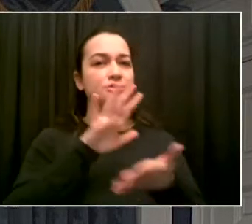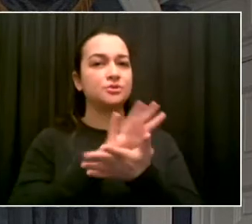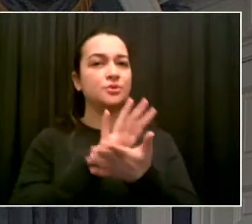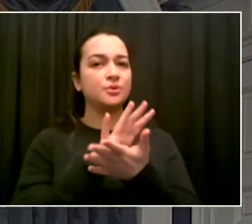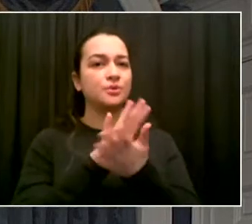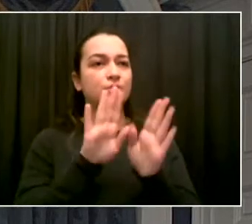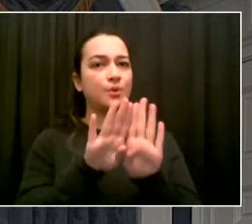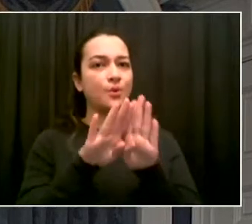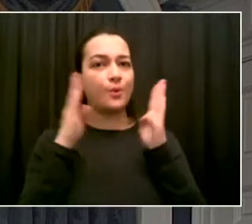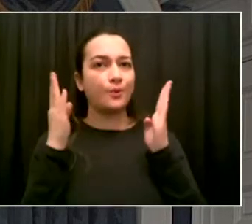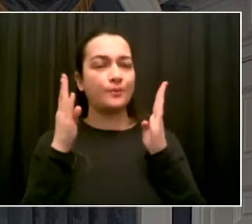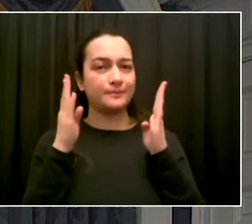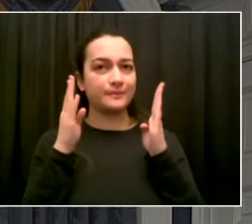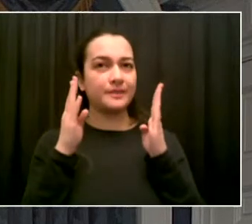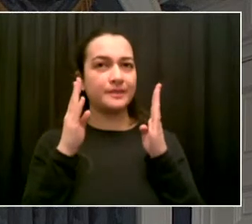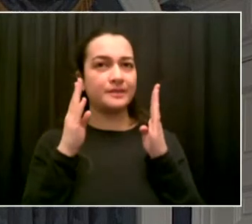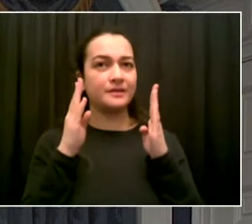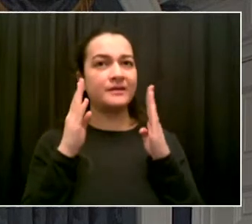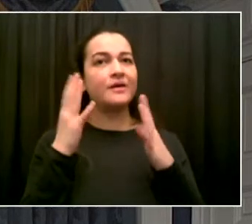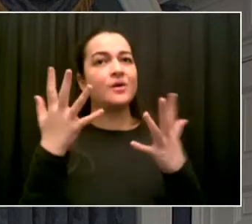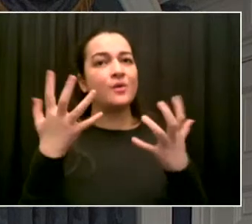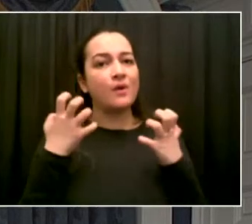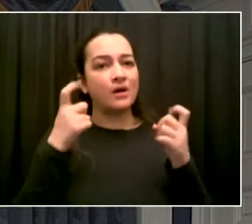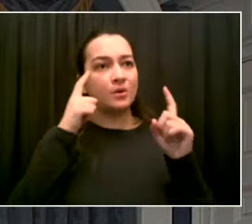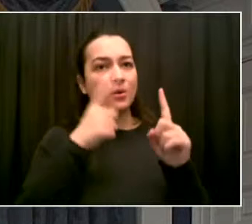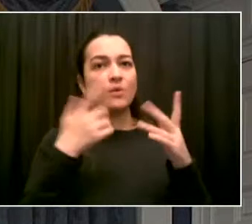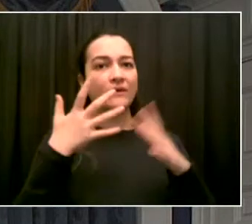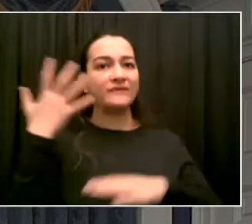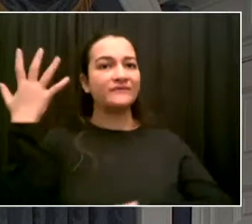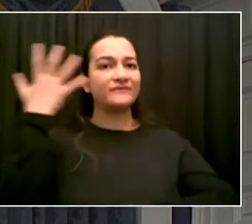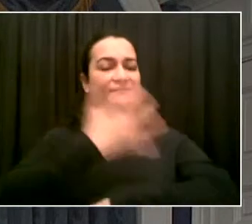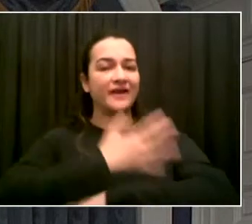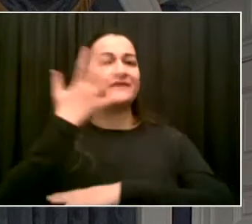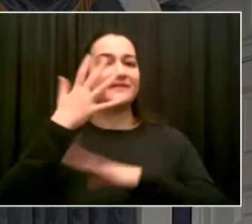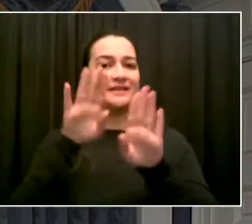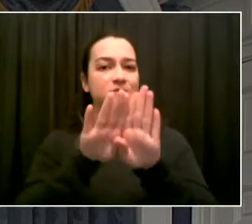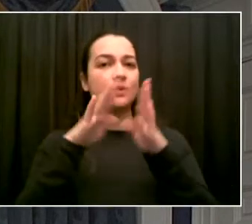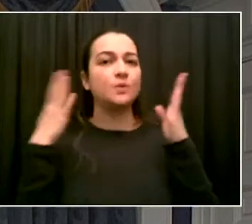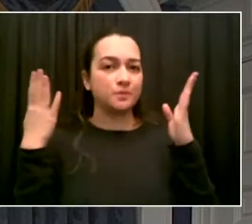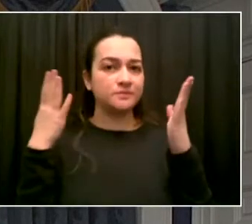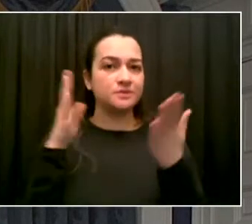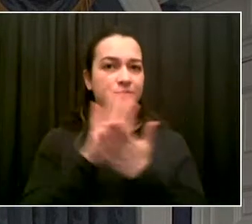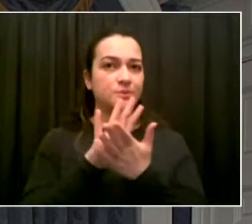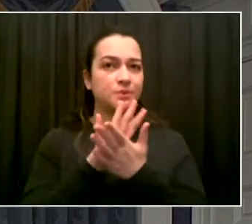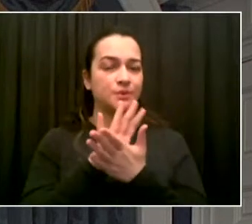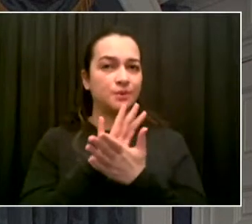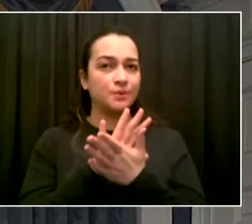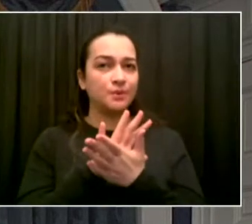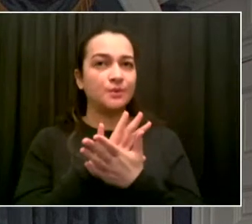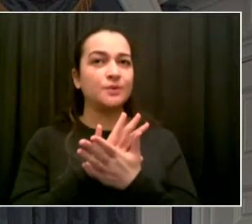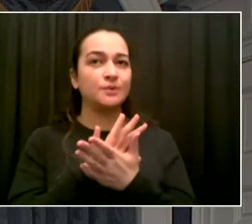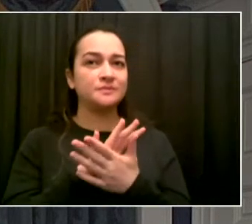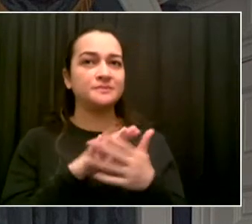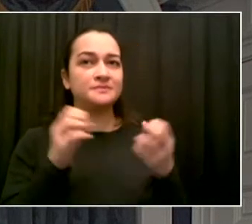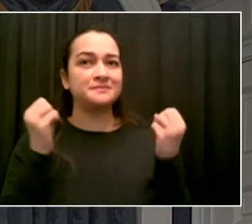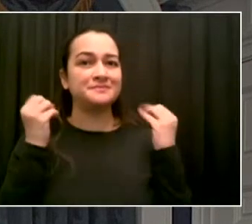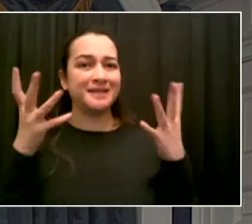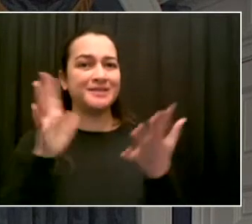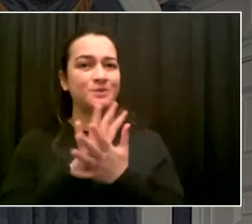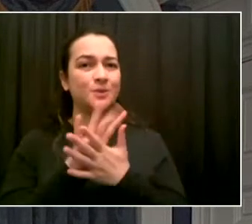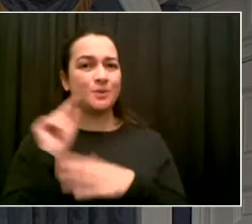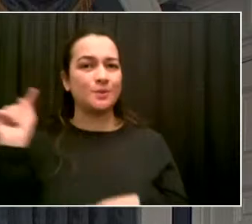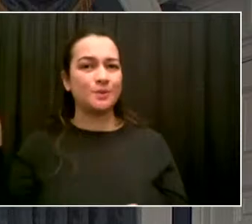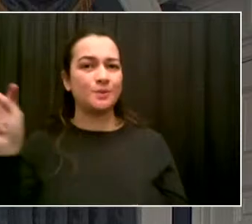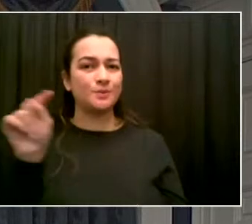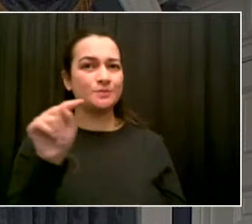many places as possible. From what we hear, there are still many, many, many schools where it's the blended model.